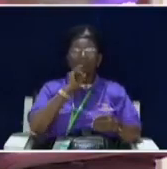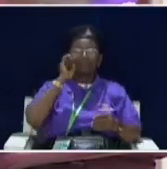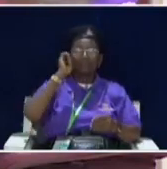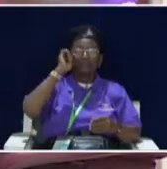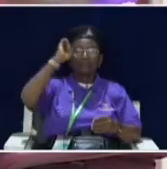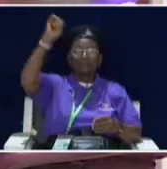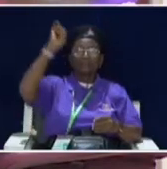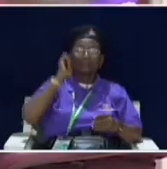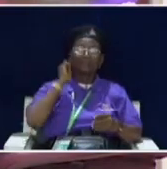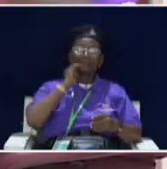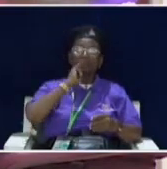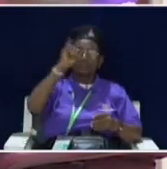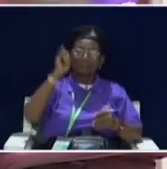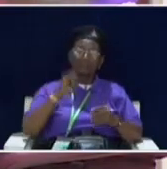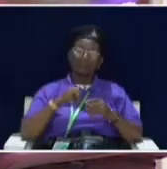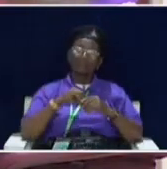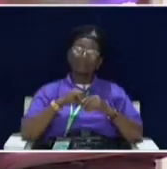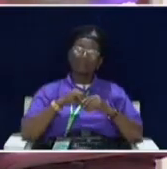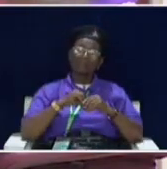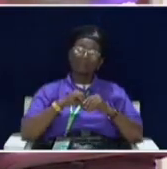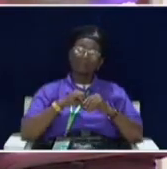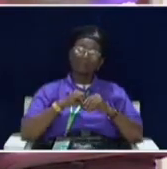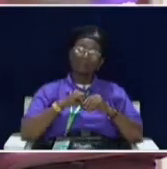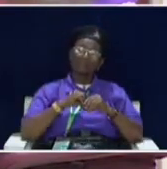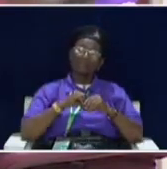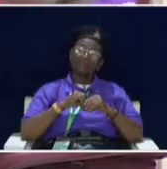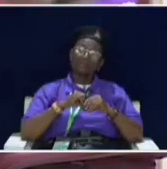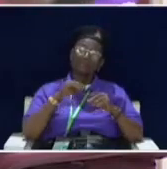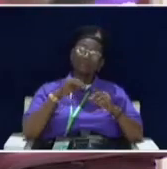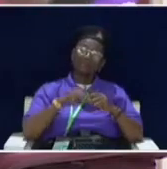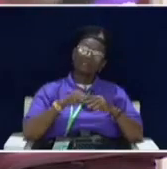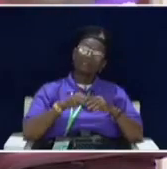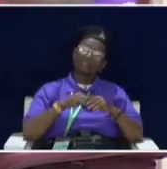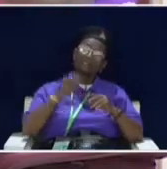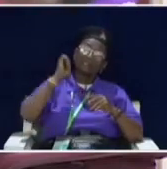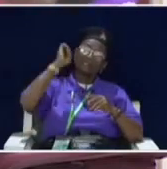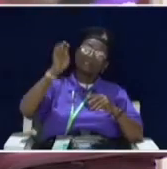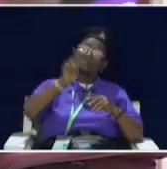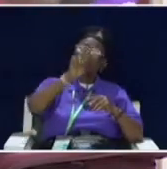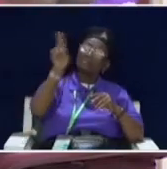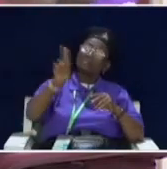ohun se lagbara to. He uses all his might